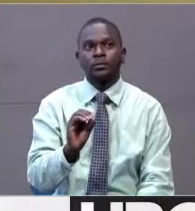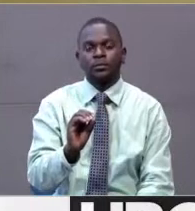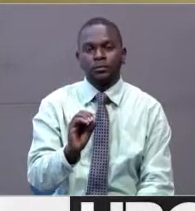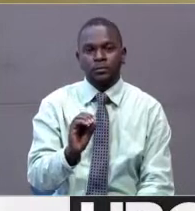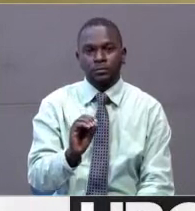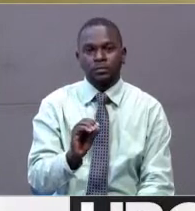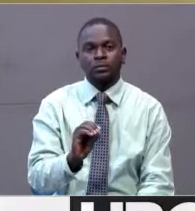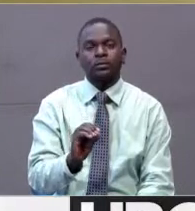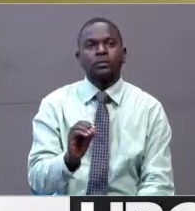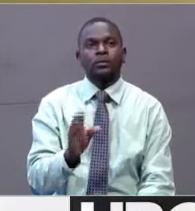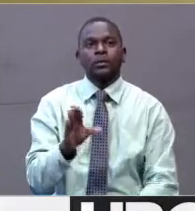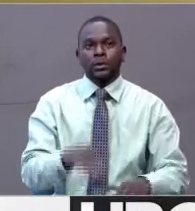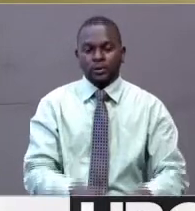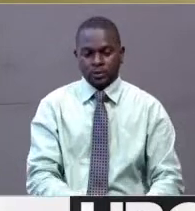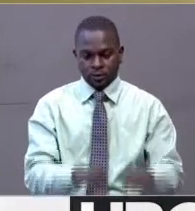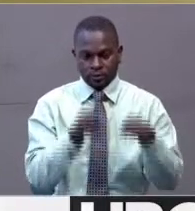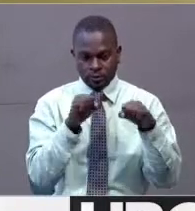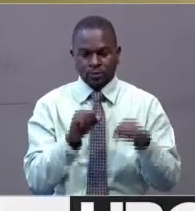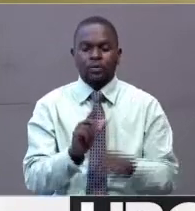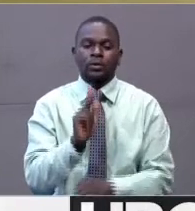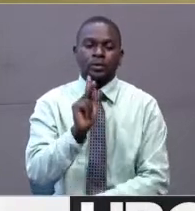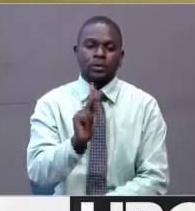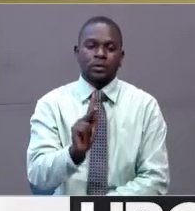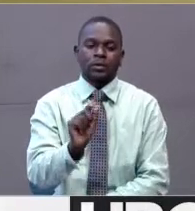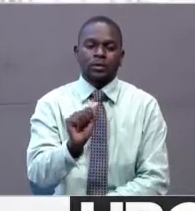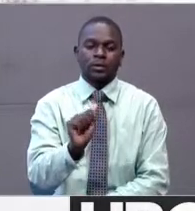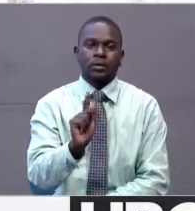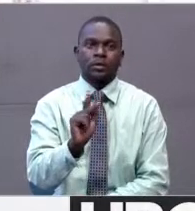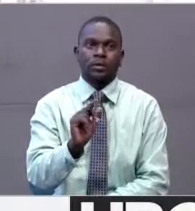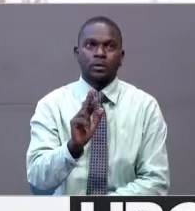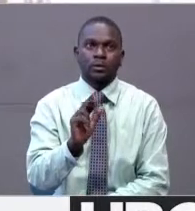The presiding chairman, Kachiri Division Court Marshal,